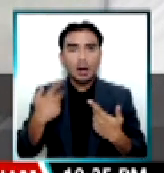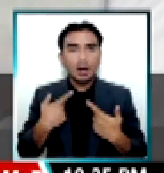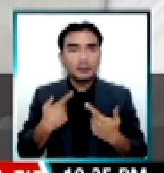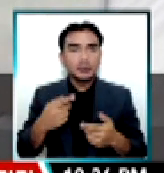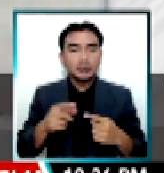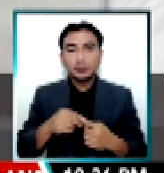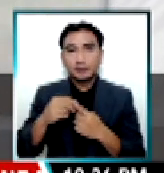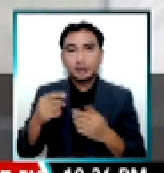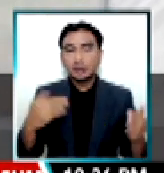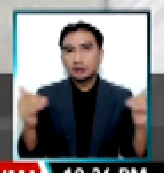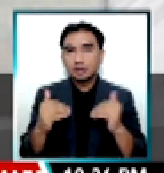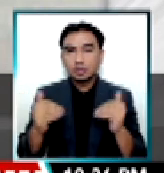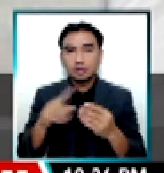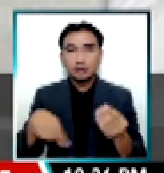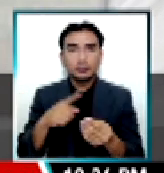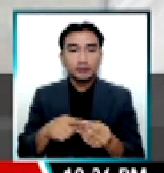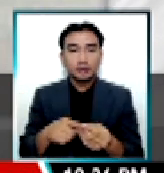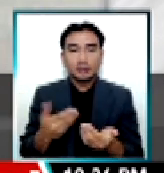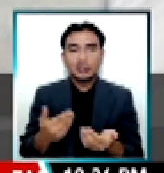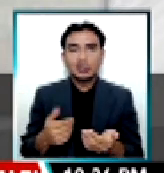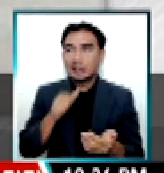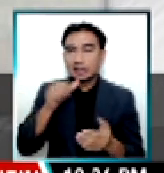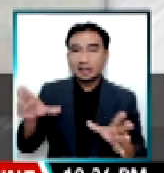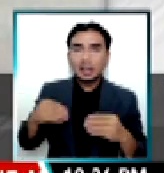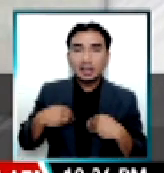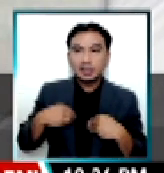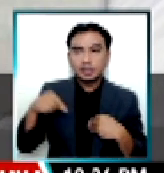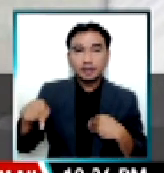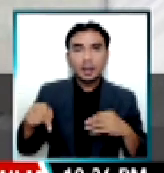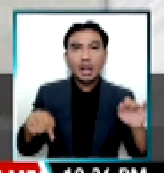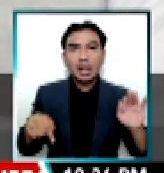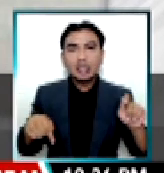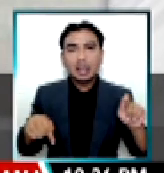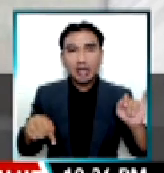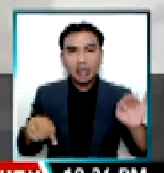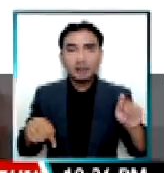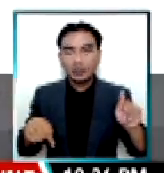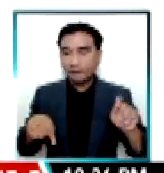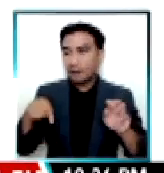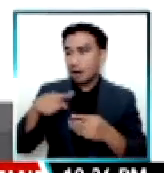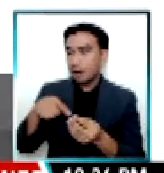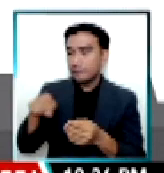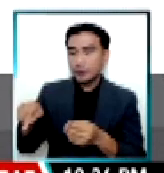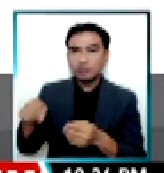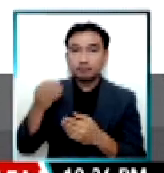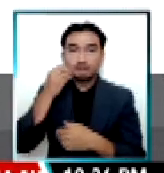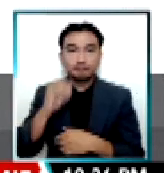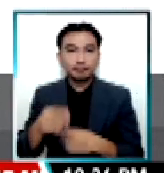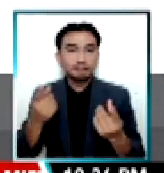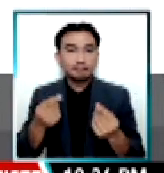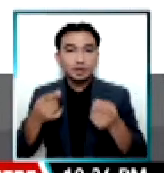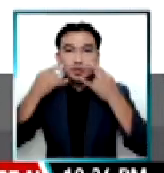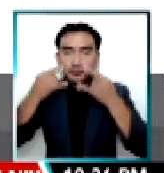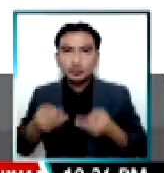Provincial Board matapos hindi kilalanin ng Department of Interior and Local Government ang kautusan ng gobernadora. Giit ni DILG